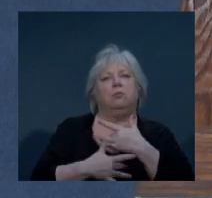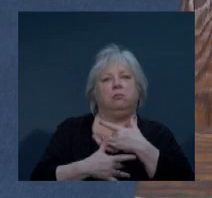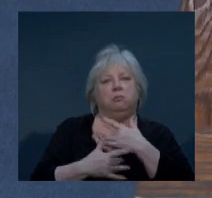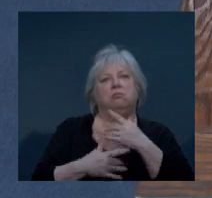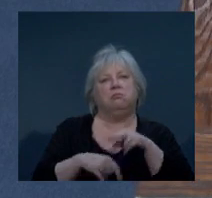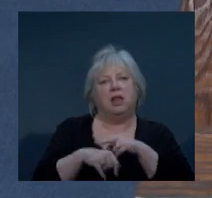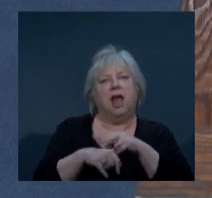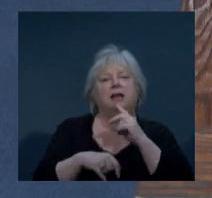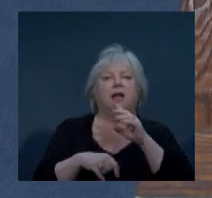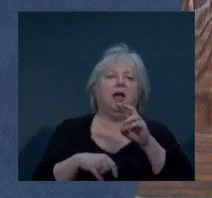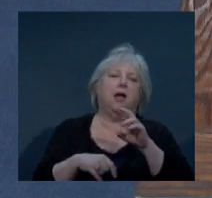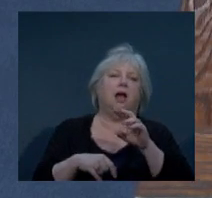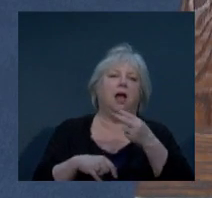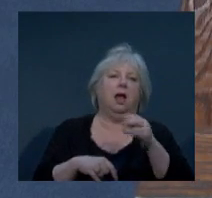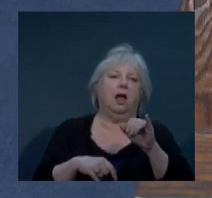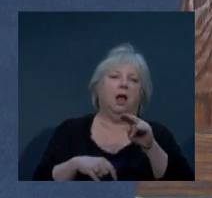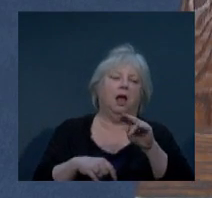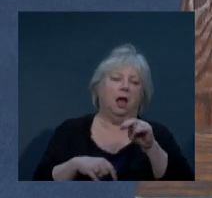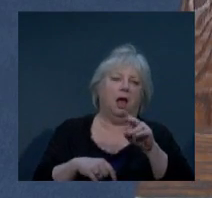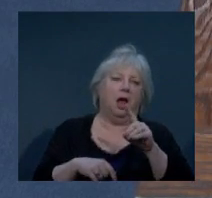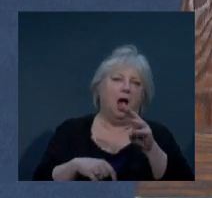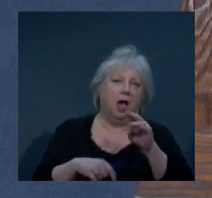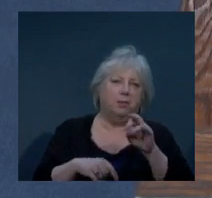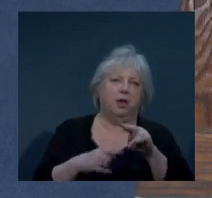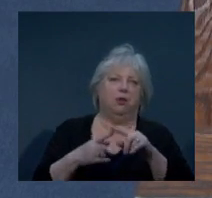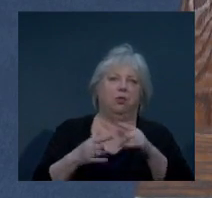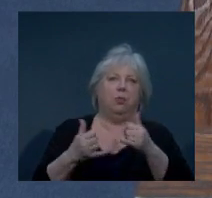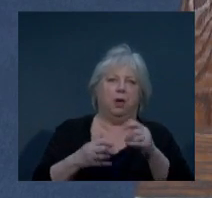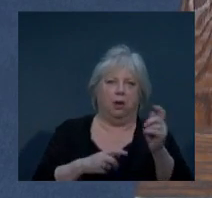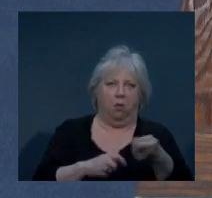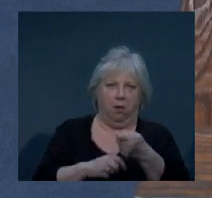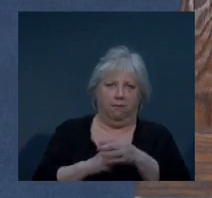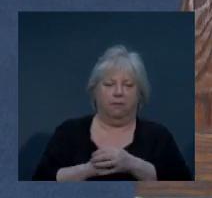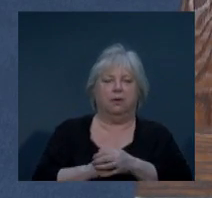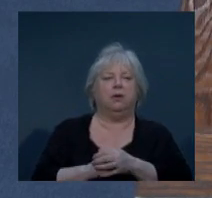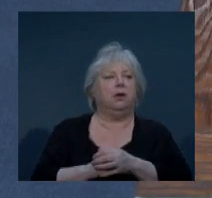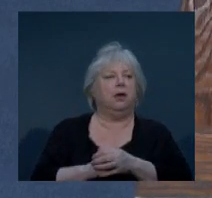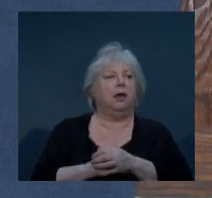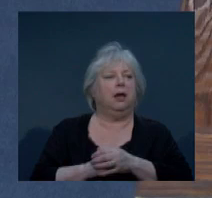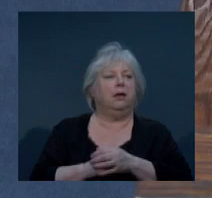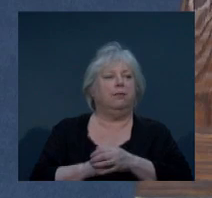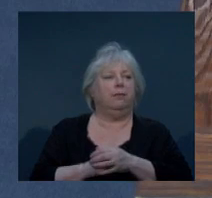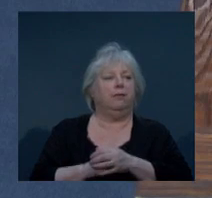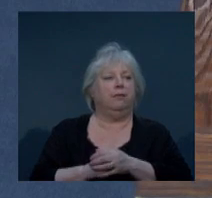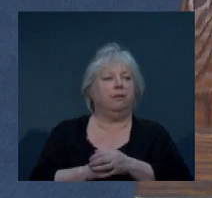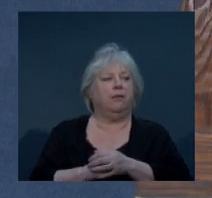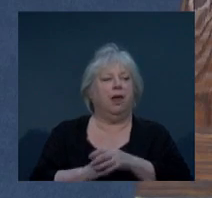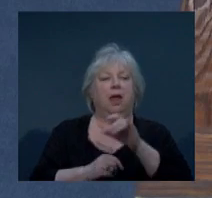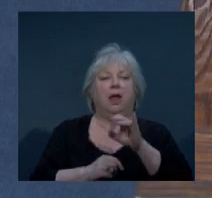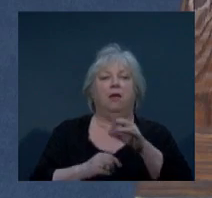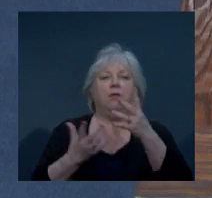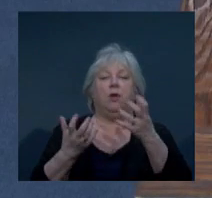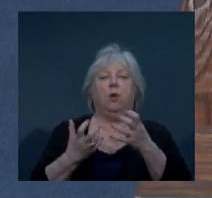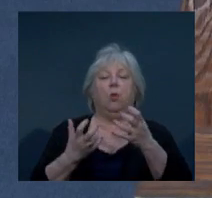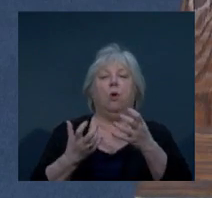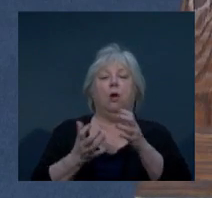If your goal is to return golf in Little Rock to the status of an elite